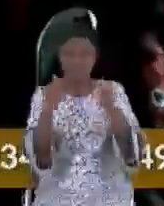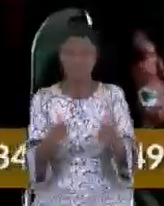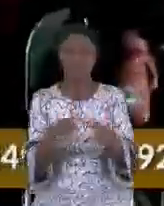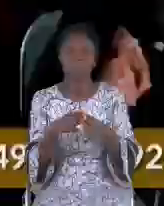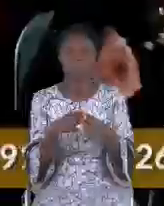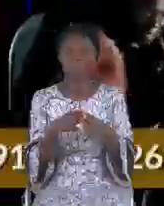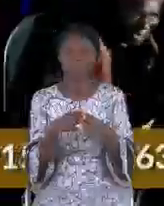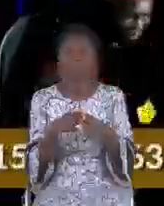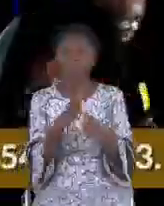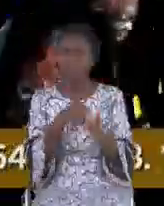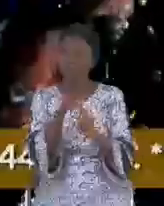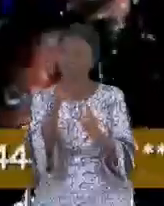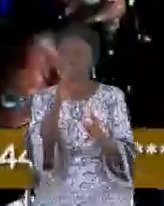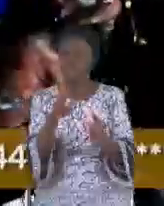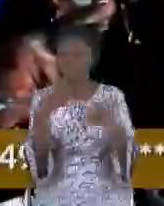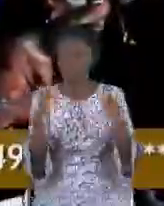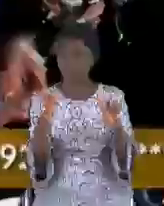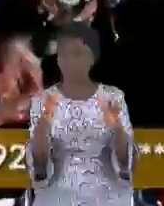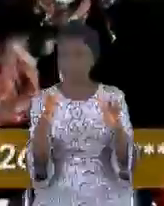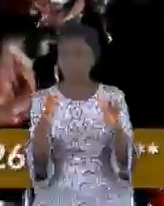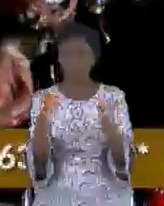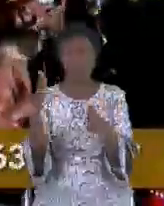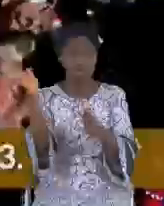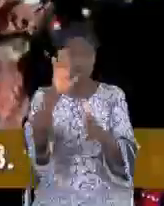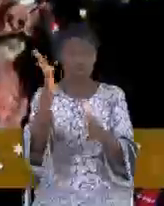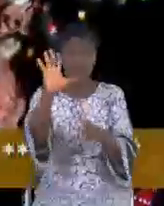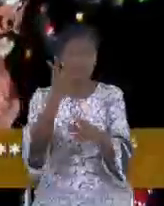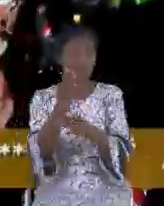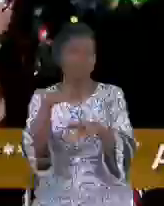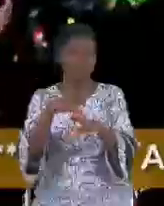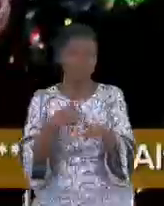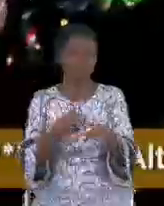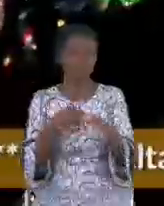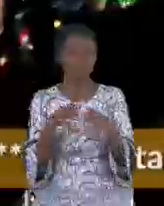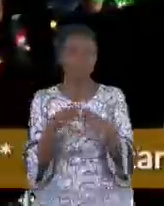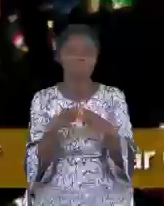And when you are done, wave your hand at me.